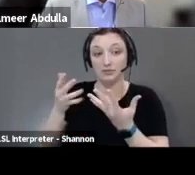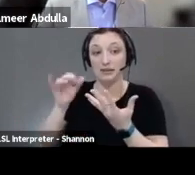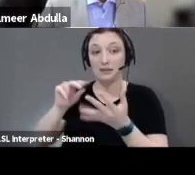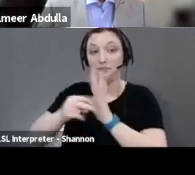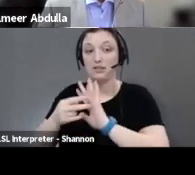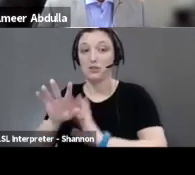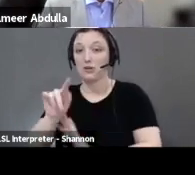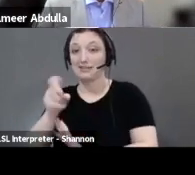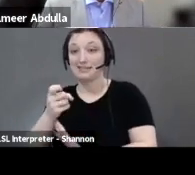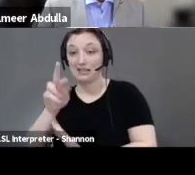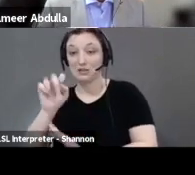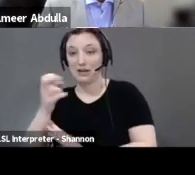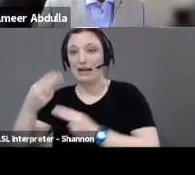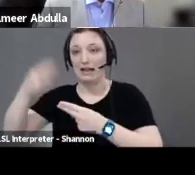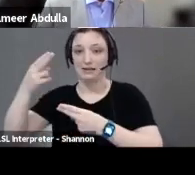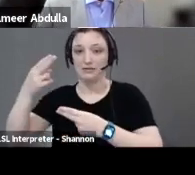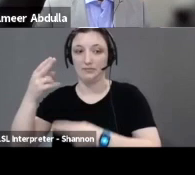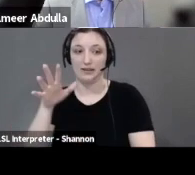higher, 54.12%.